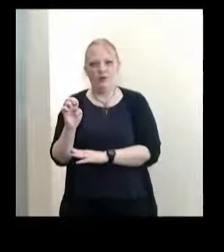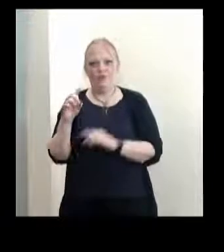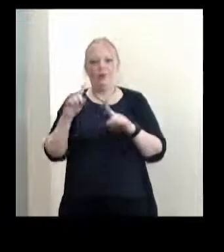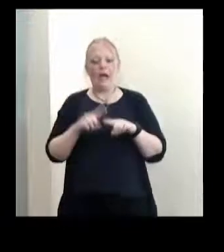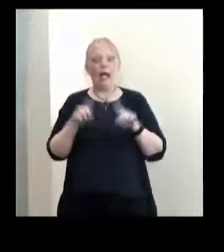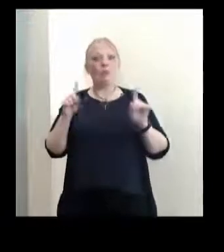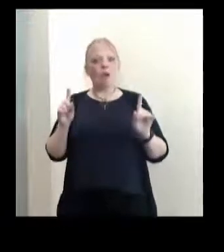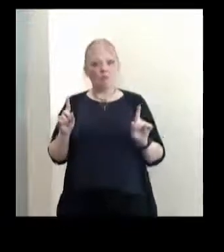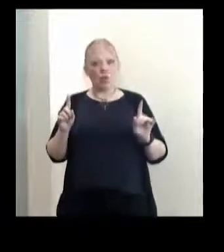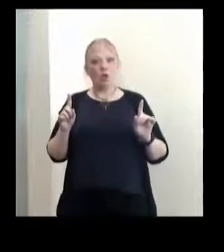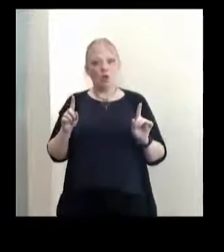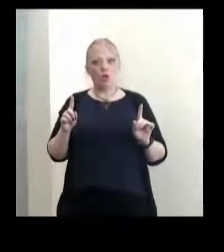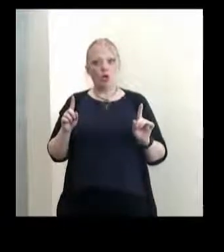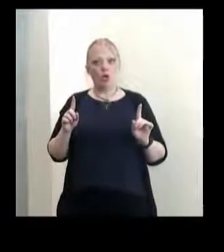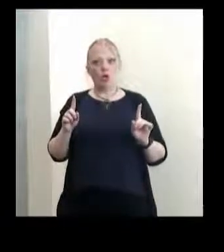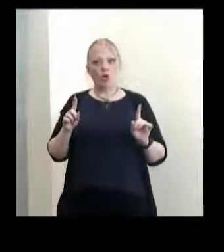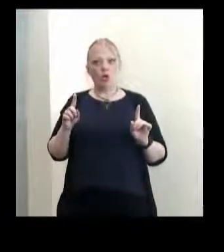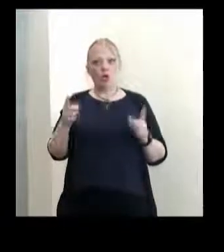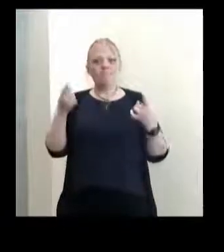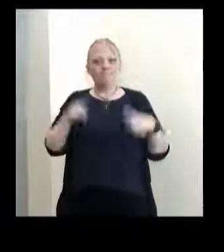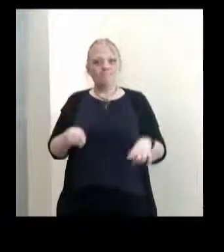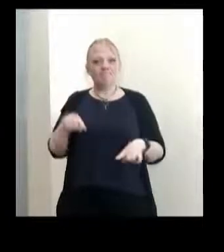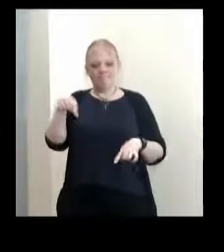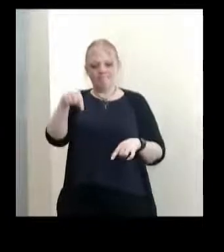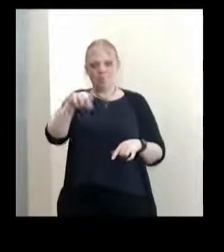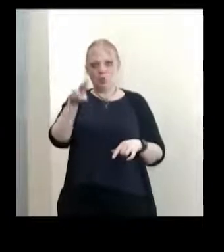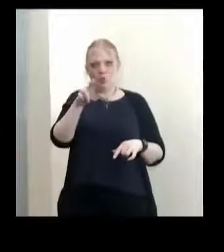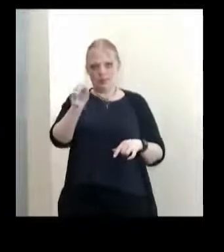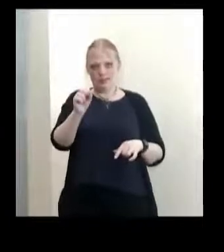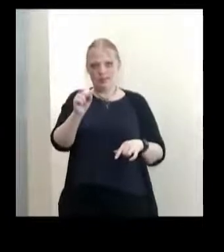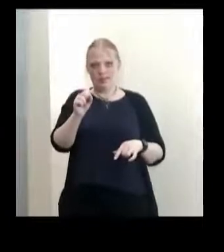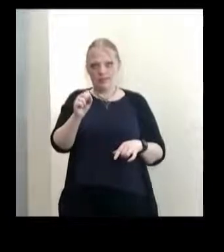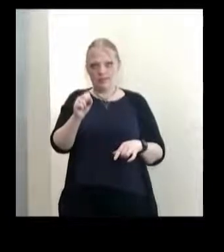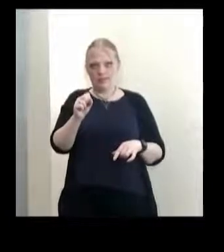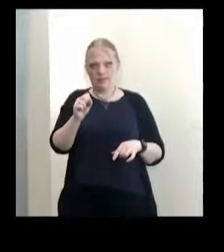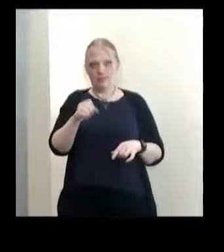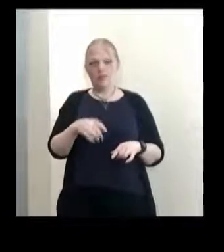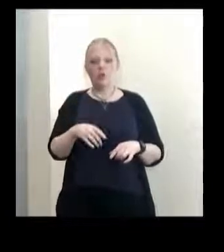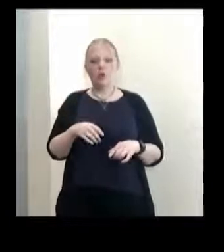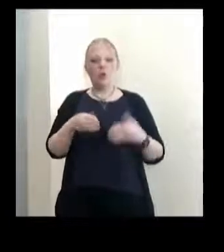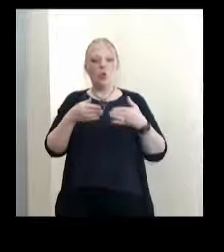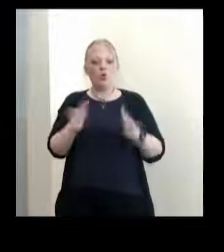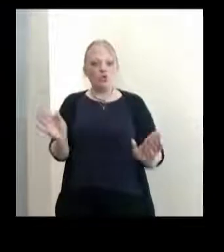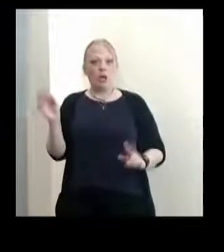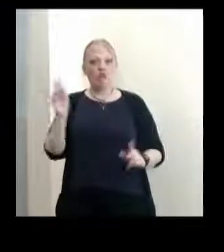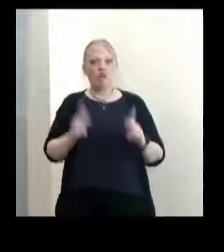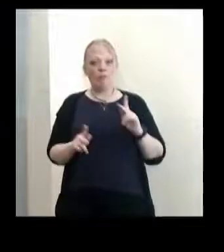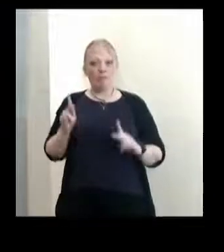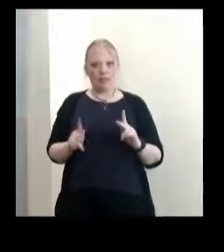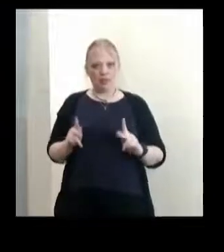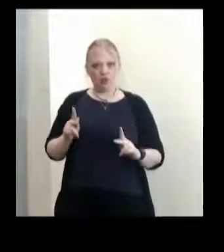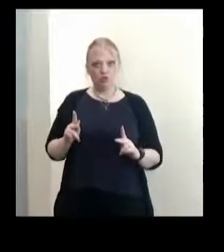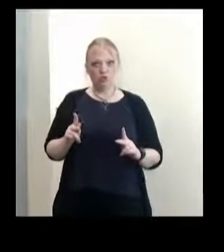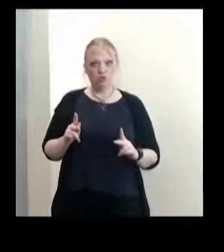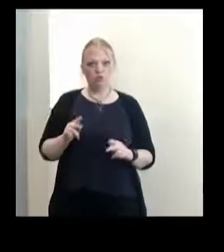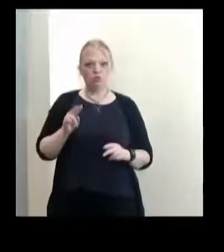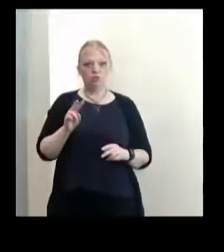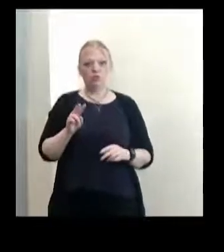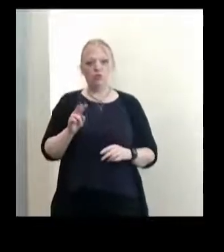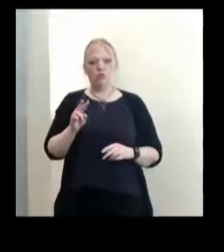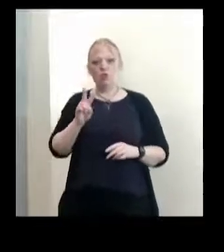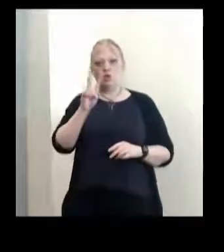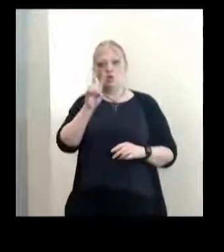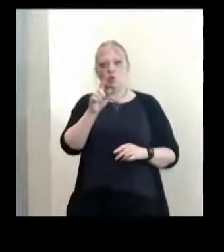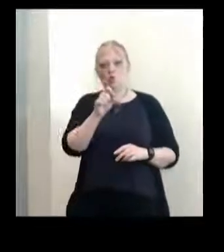see this in the United States. Again, the incidence in the general population is 2 to 5